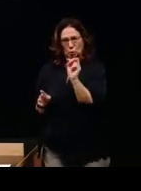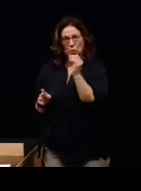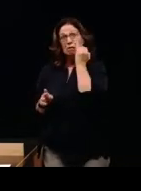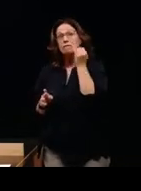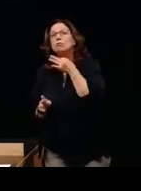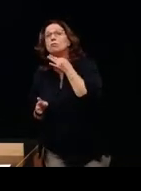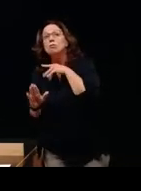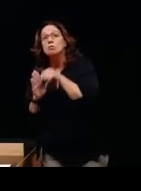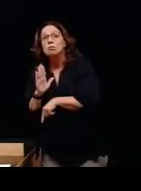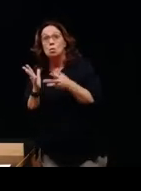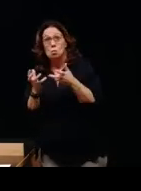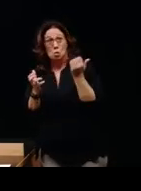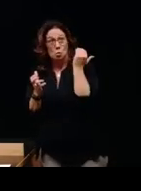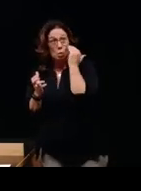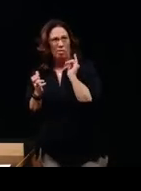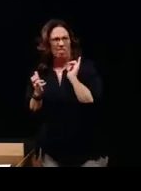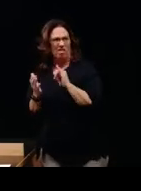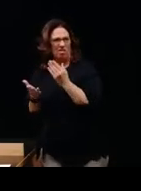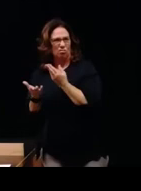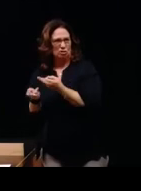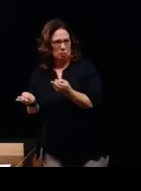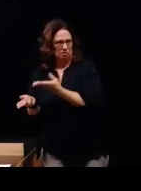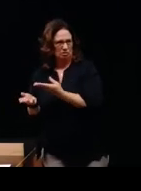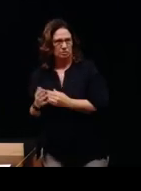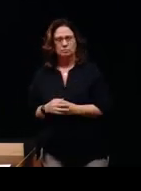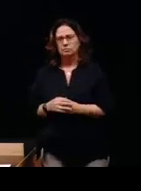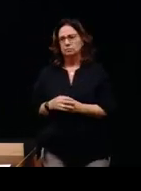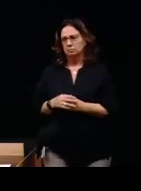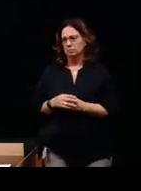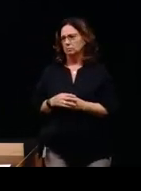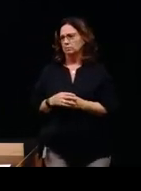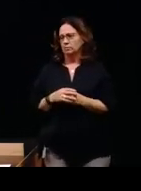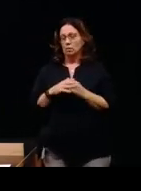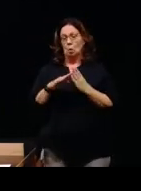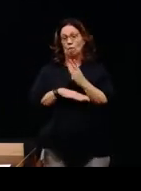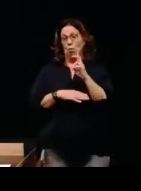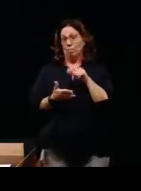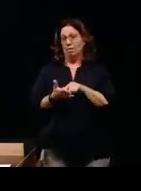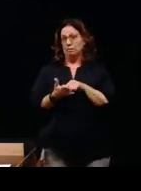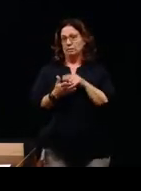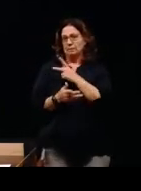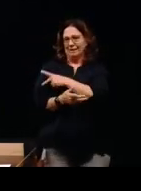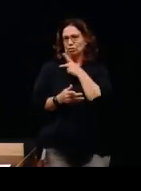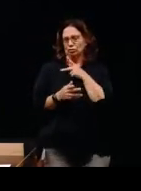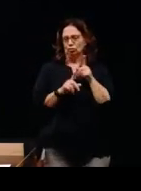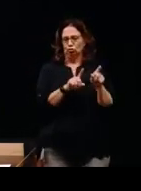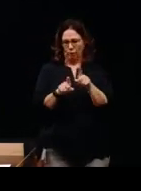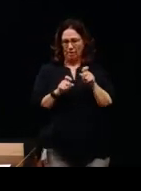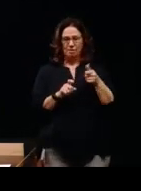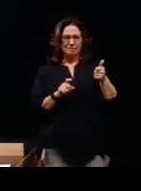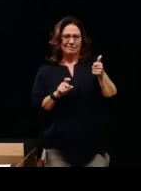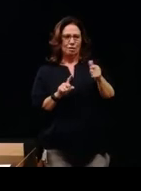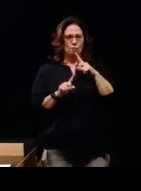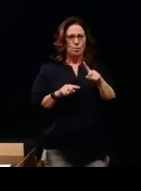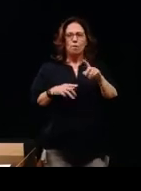in a deeper dive. And this is a survey of over 1,000 patients who self-report as having functional